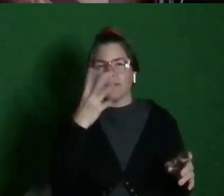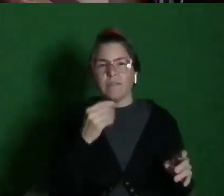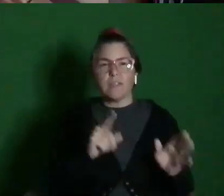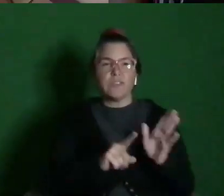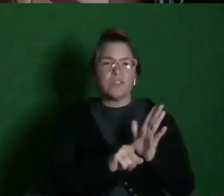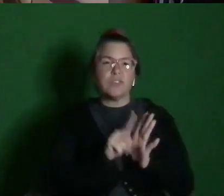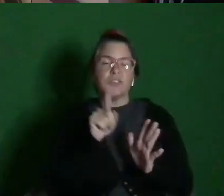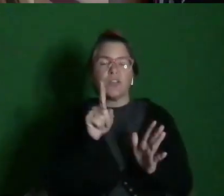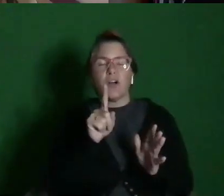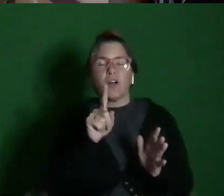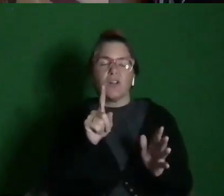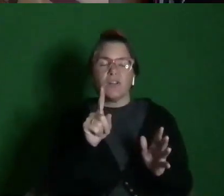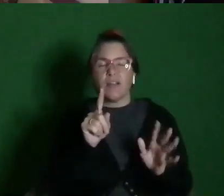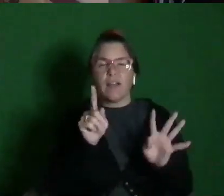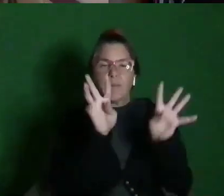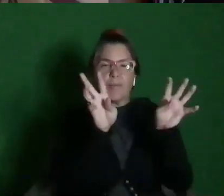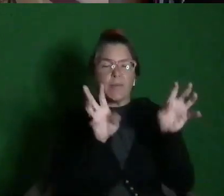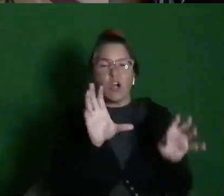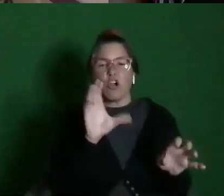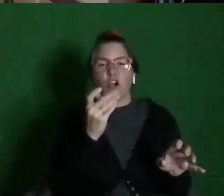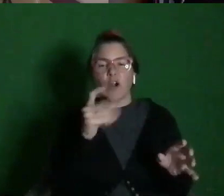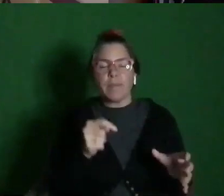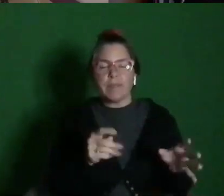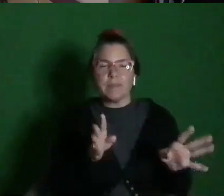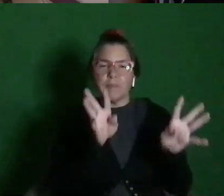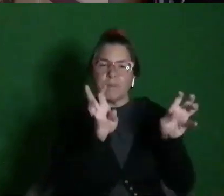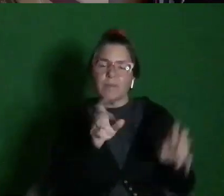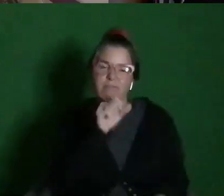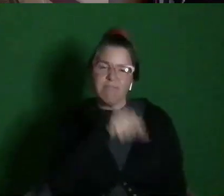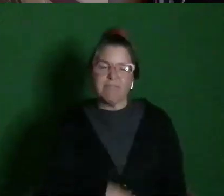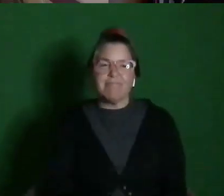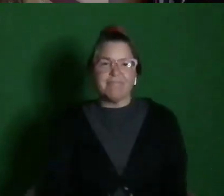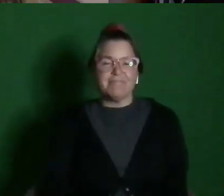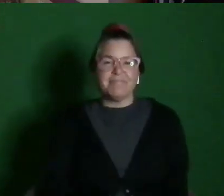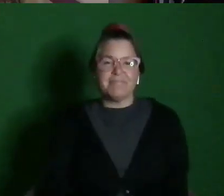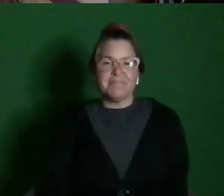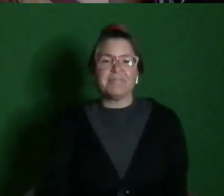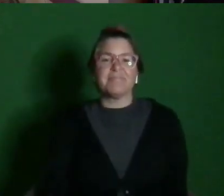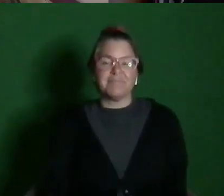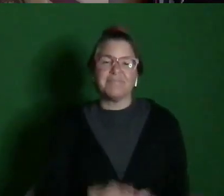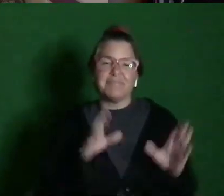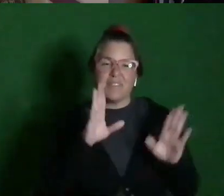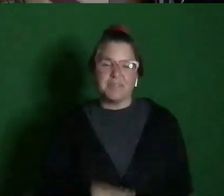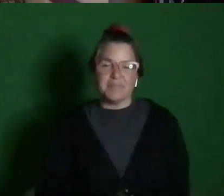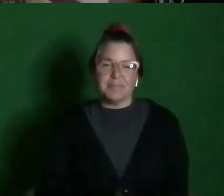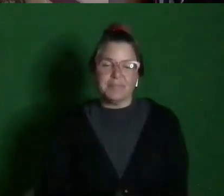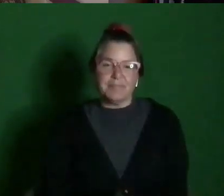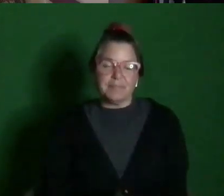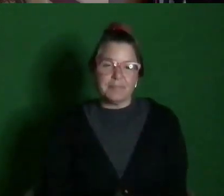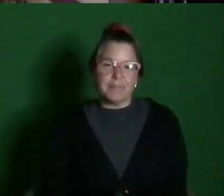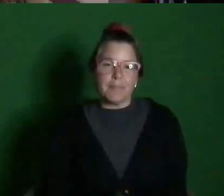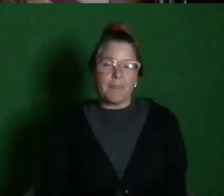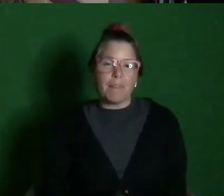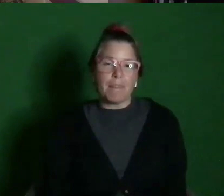fluffy carpets. And I like them a lot. That's awesome. And then I